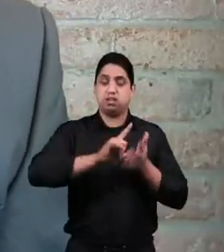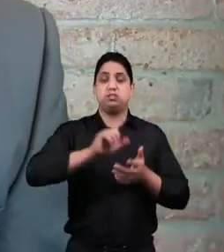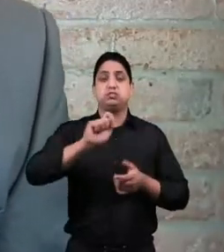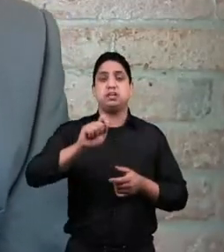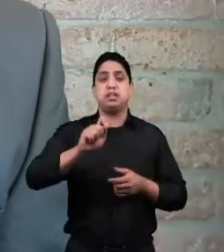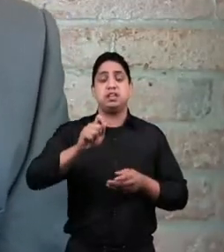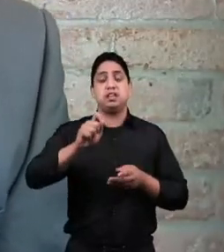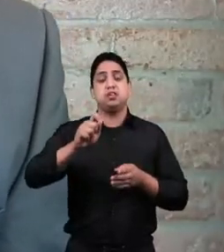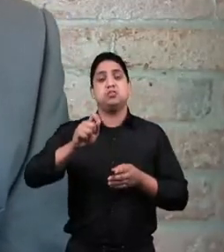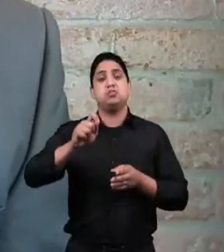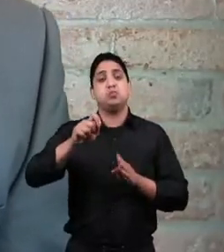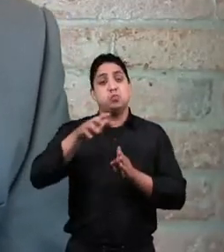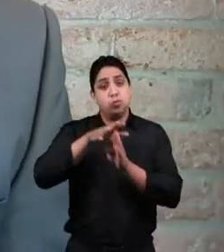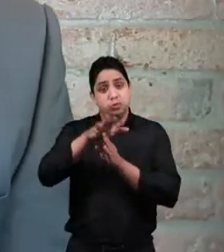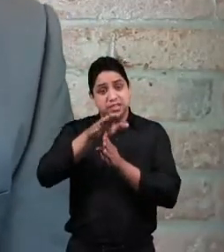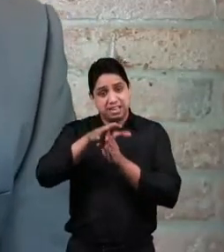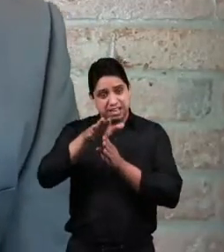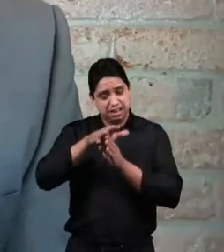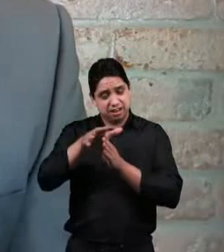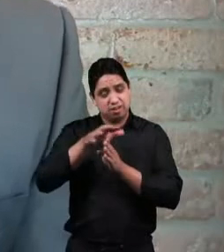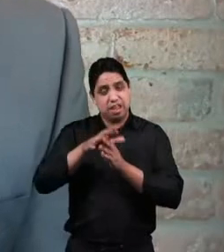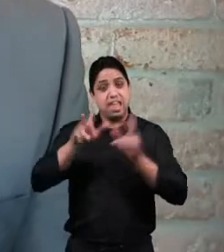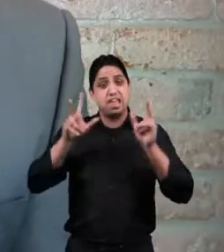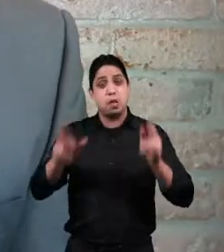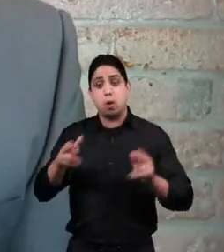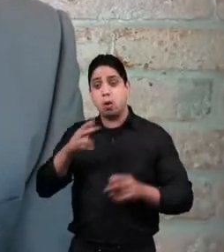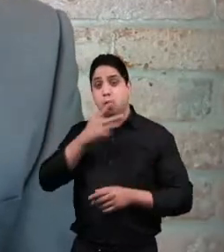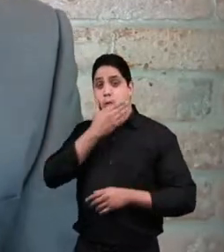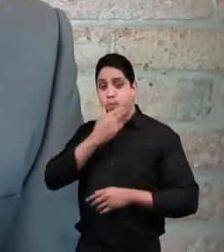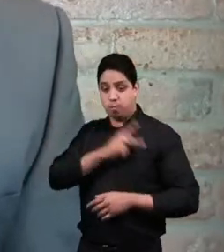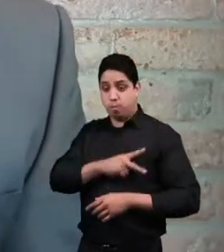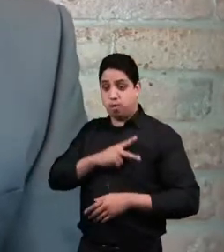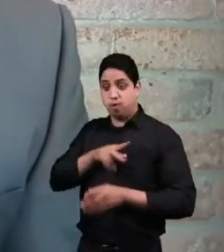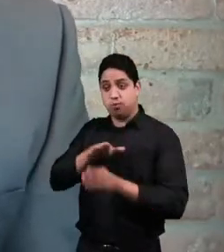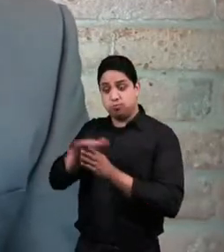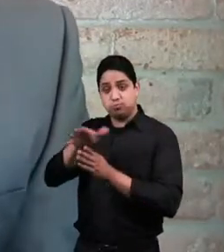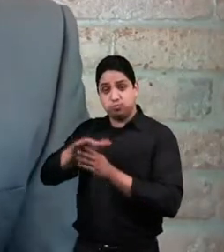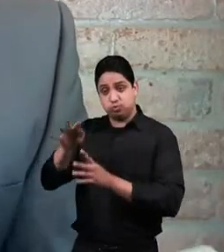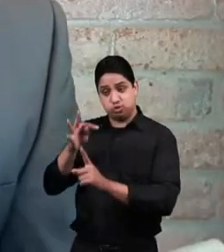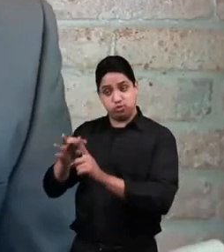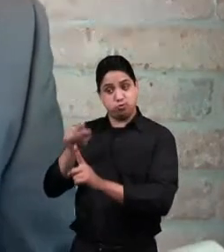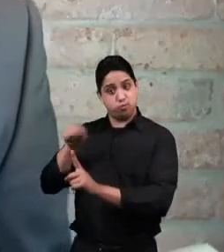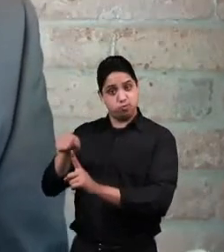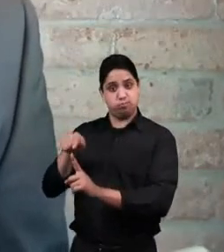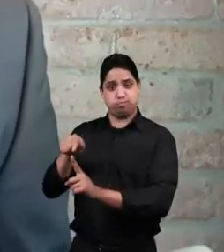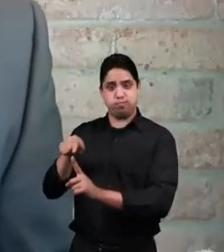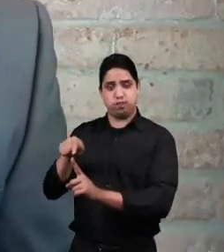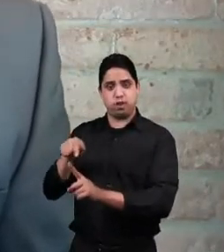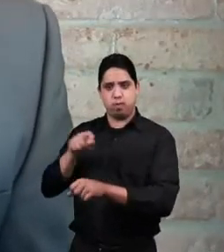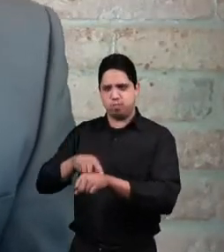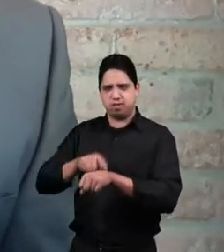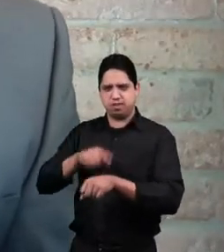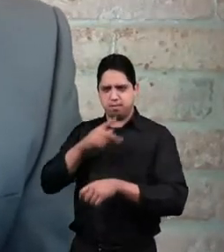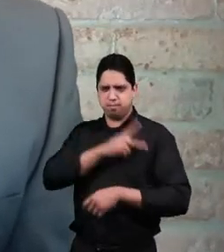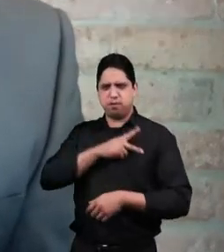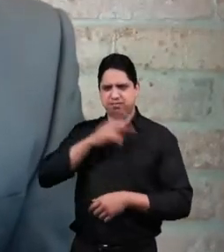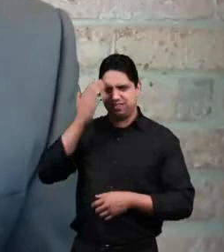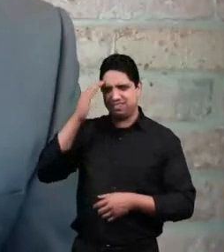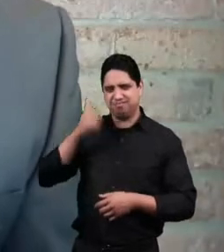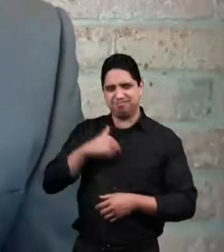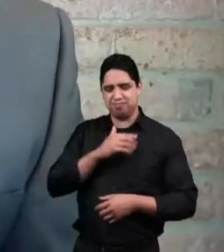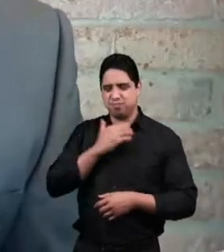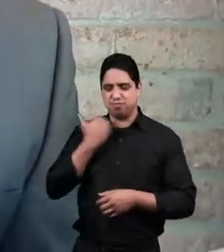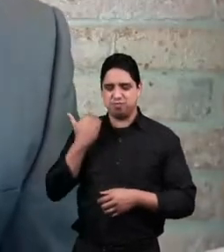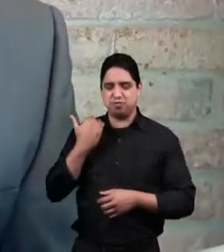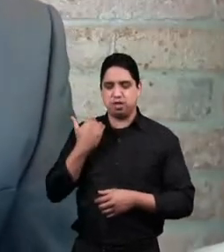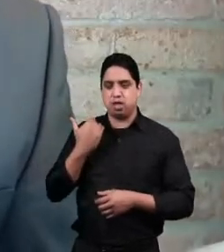the brethren the same thing that Paul told Timothy. When he said that his